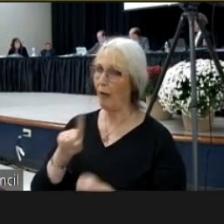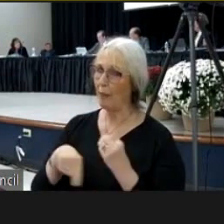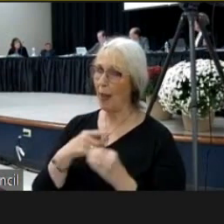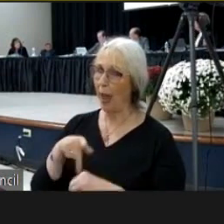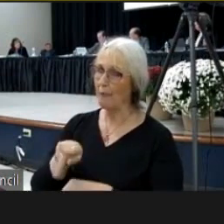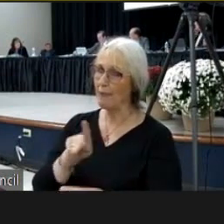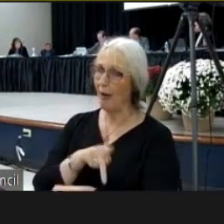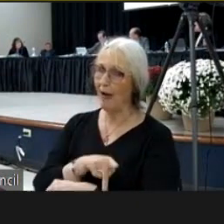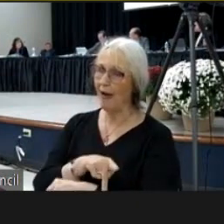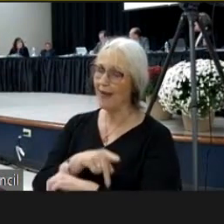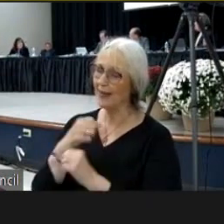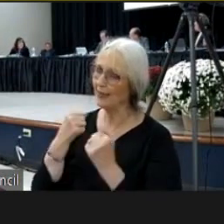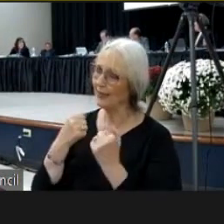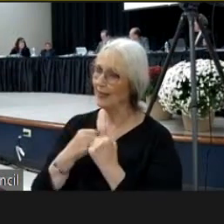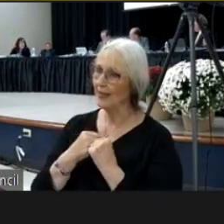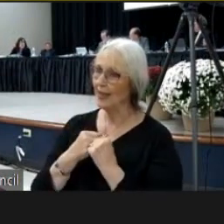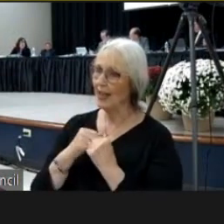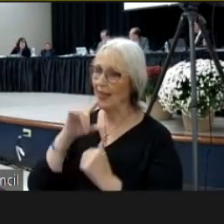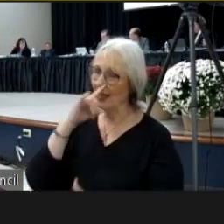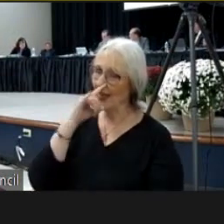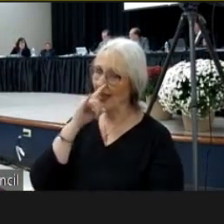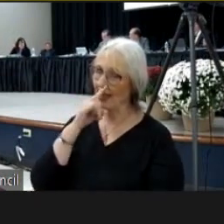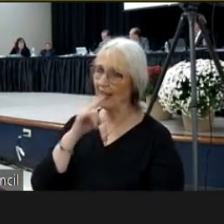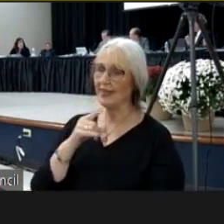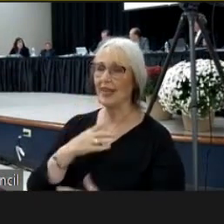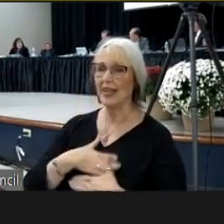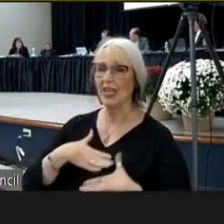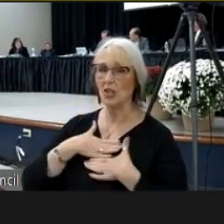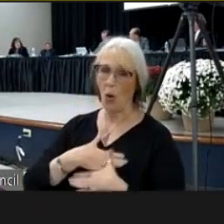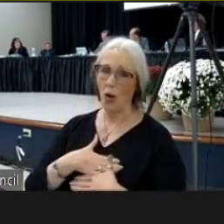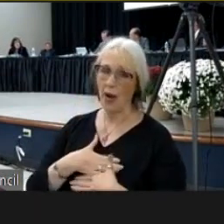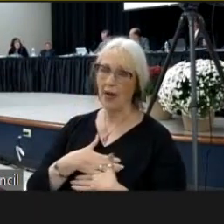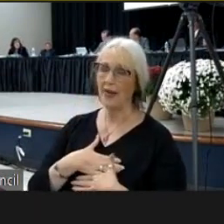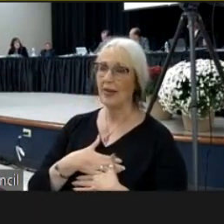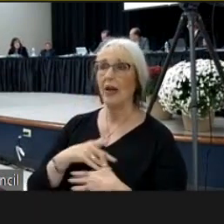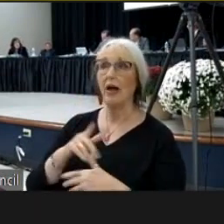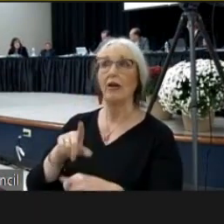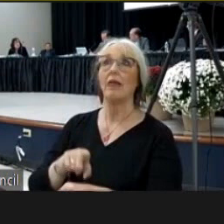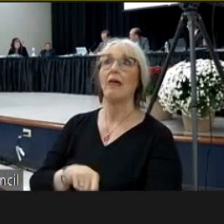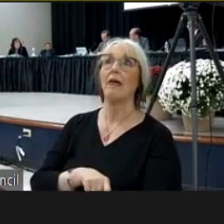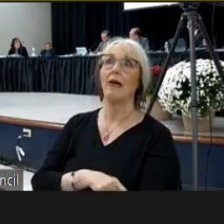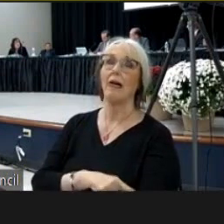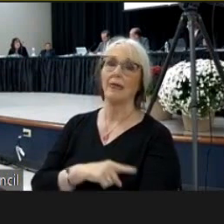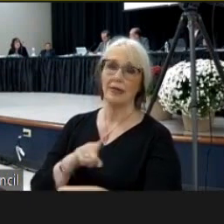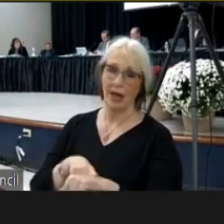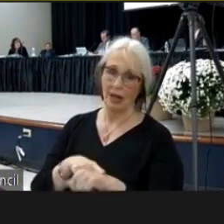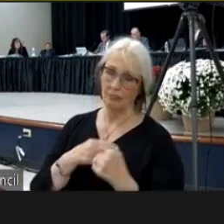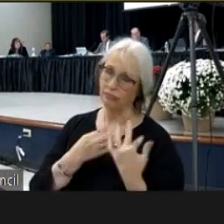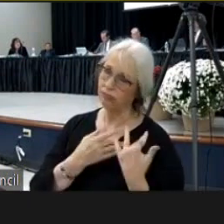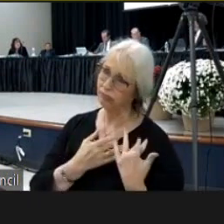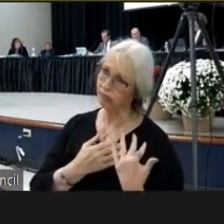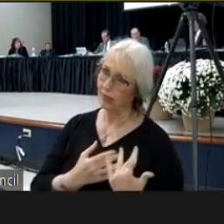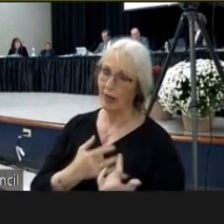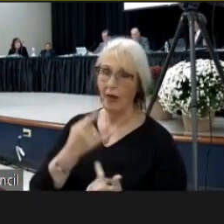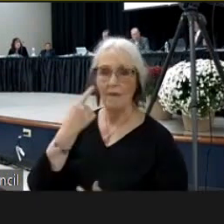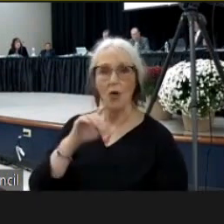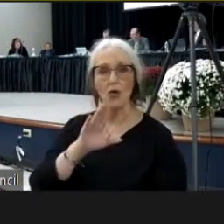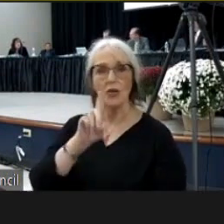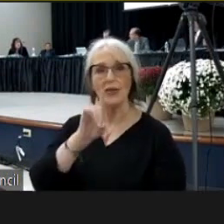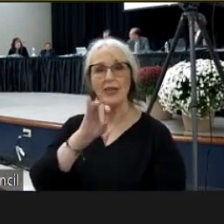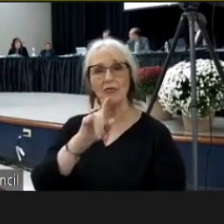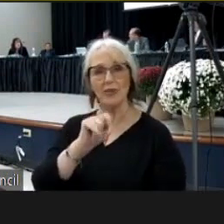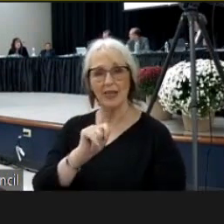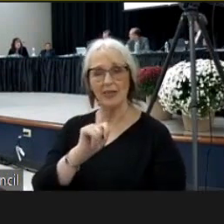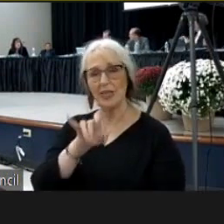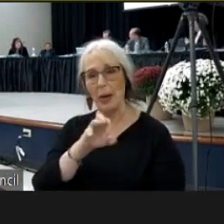and everything for our kids to be able to enjoy. This is a long time coming, Jim, for your district. And I'm glad